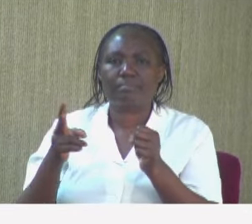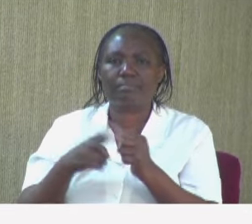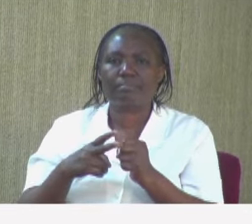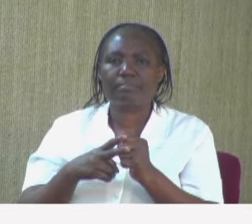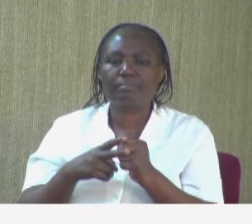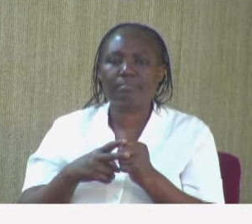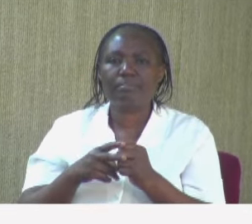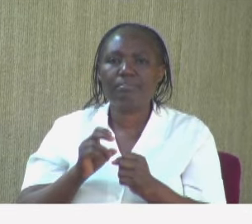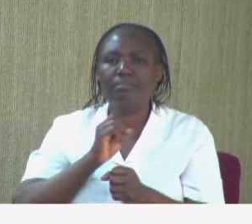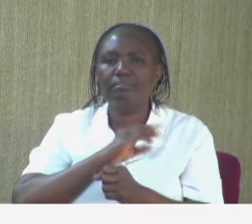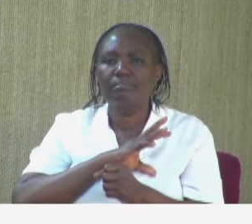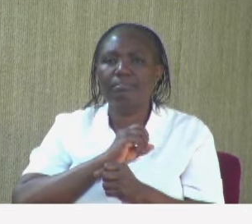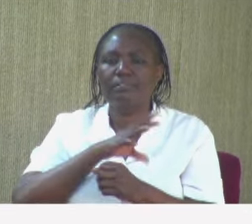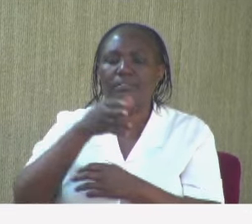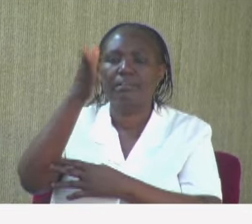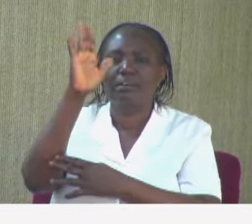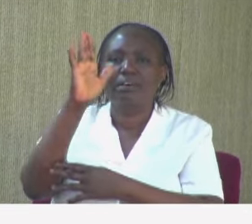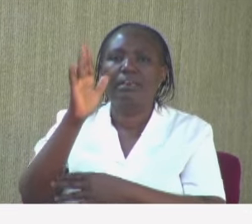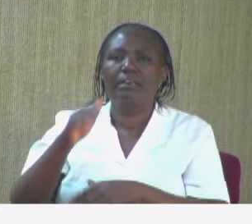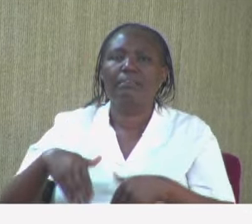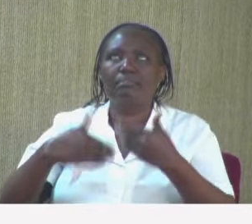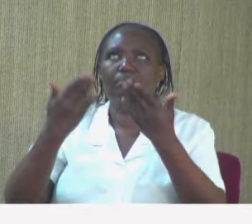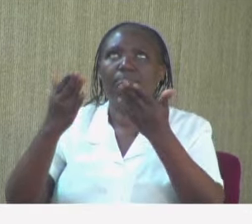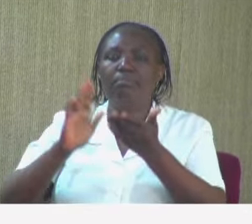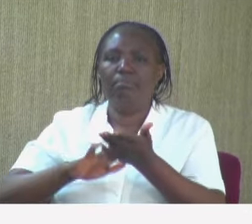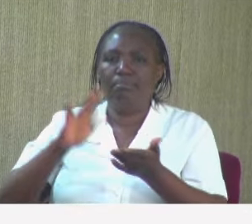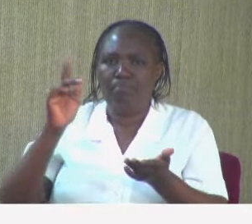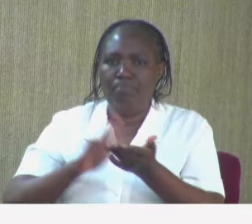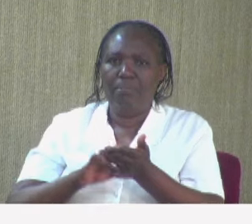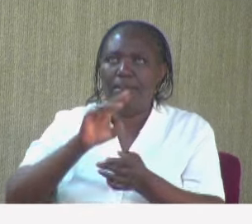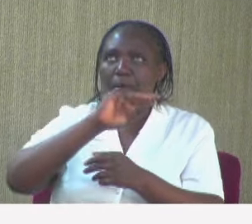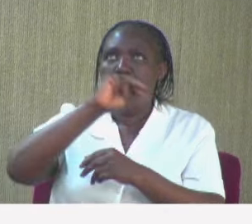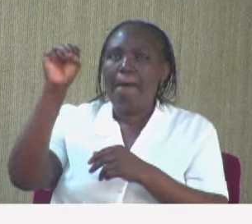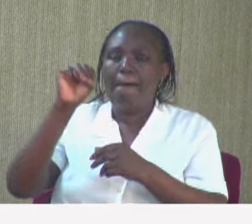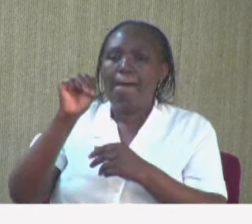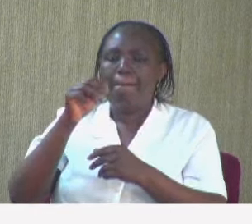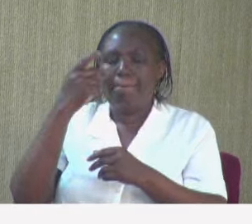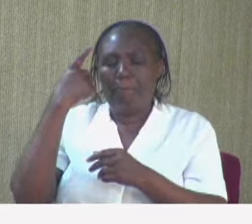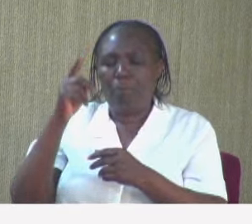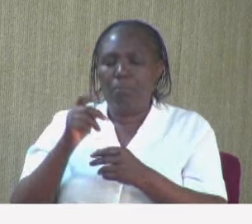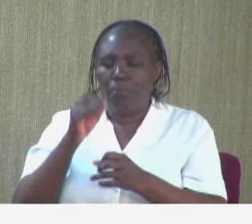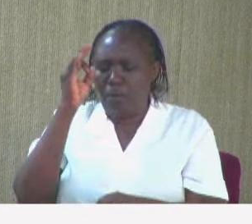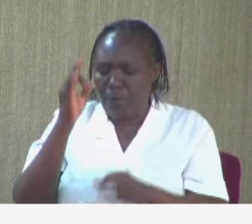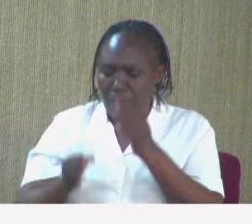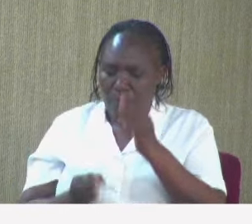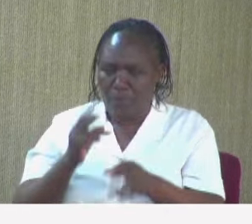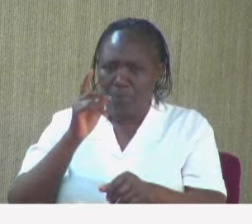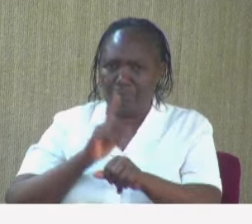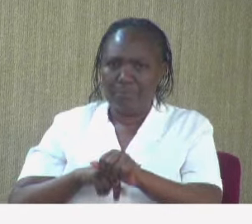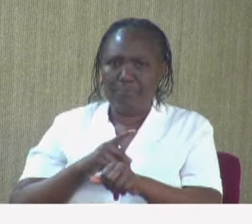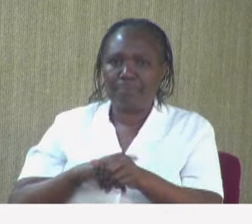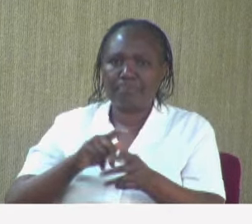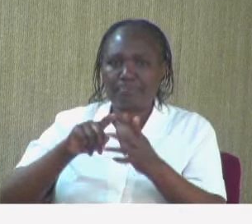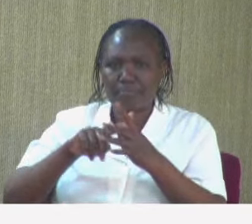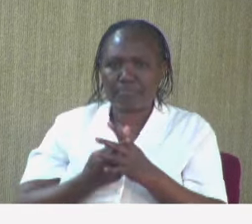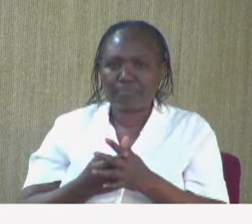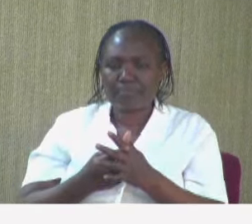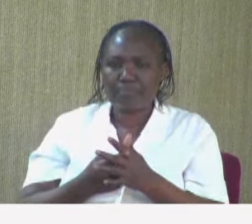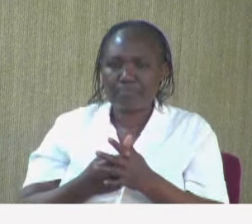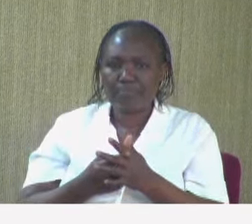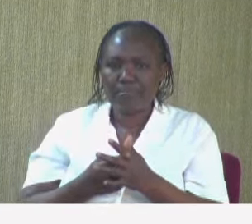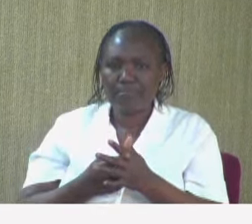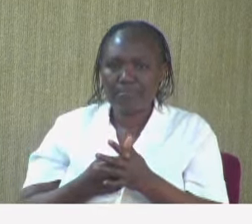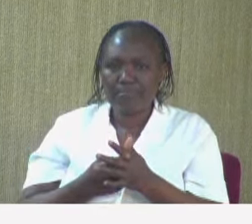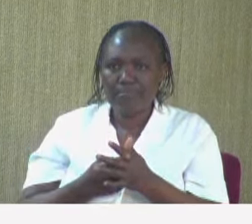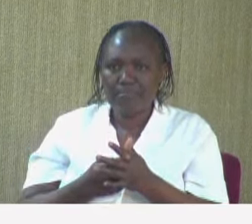give glory to him, for the hour of his judgment is come. Then he will say, and worship him that made the heavens and the earth, the sea and the fountains of